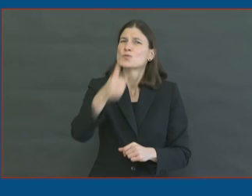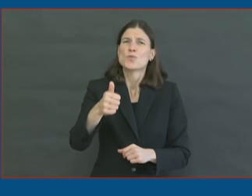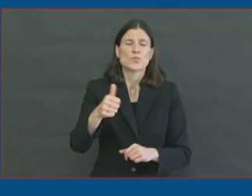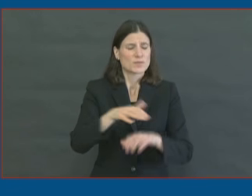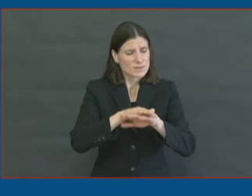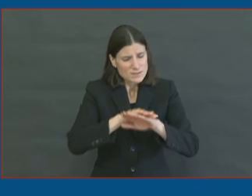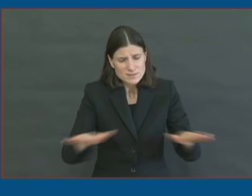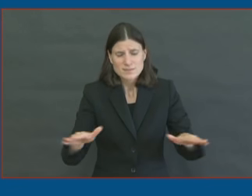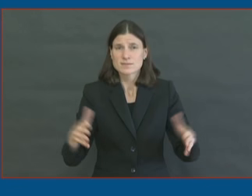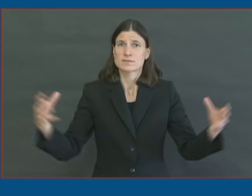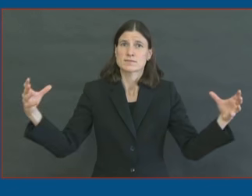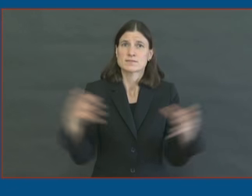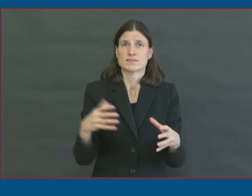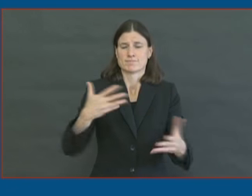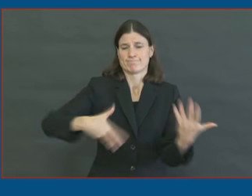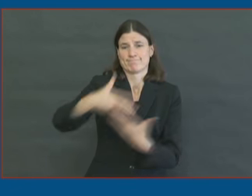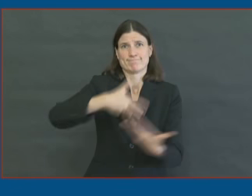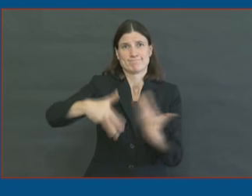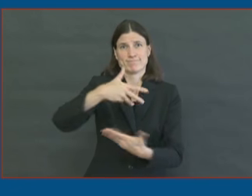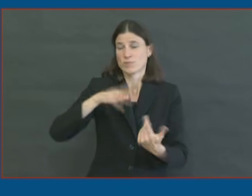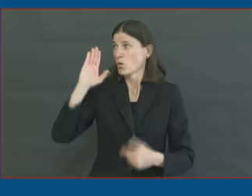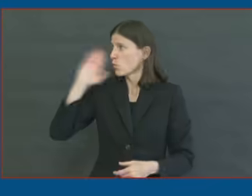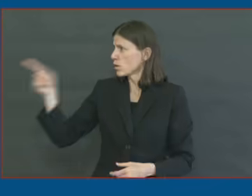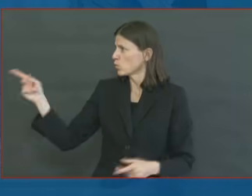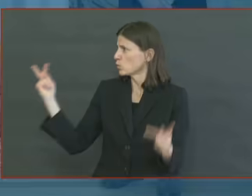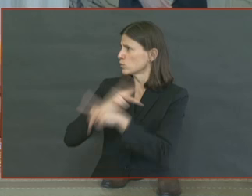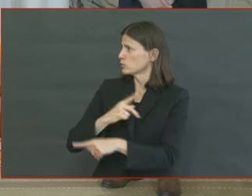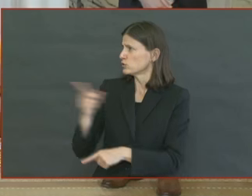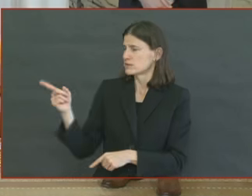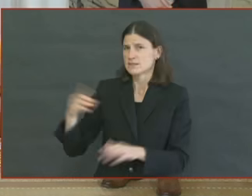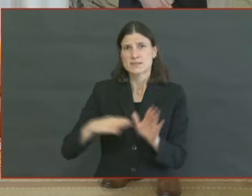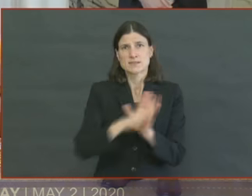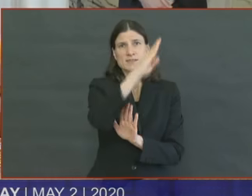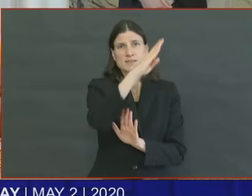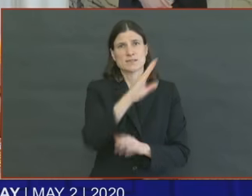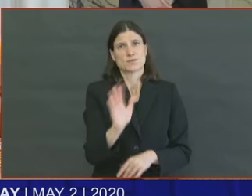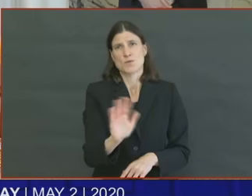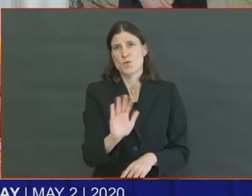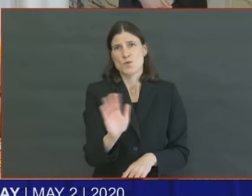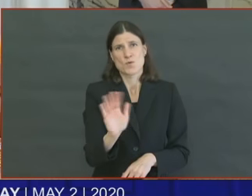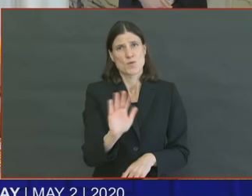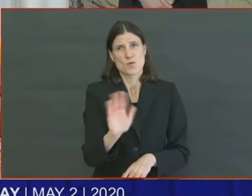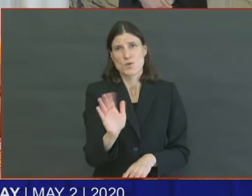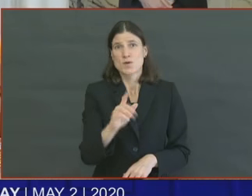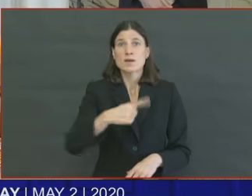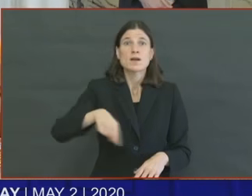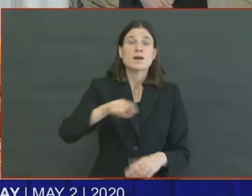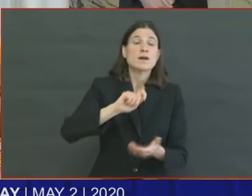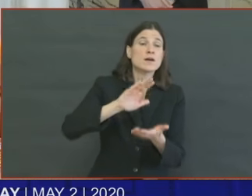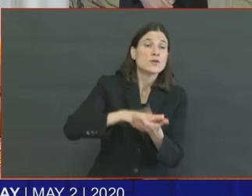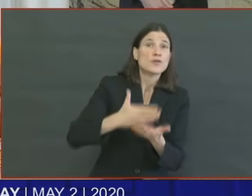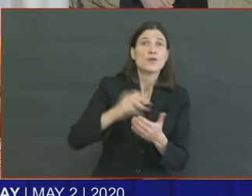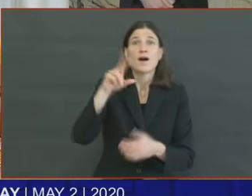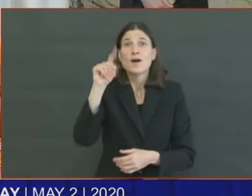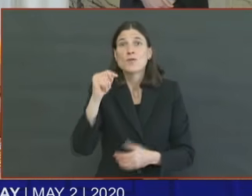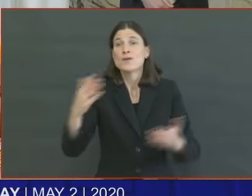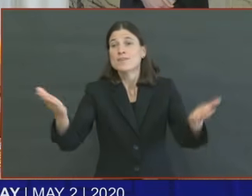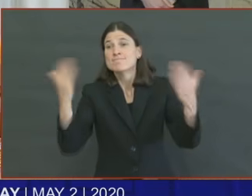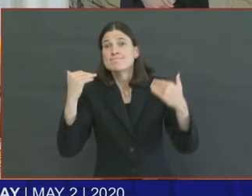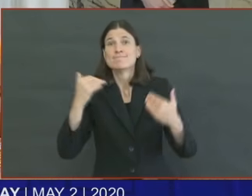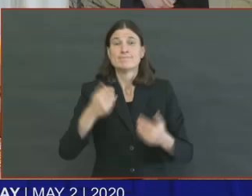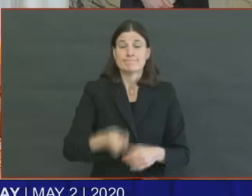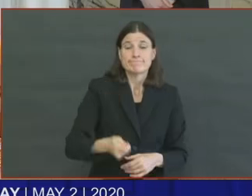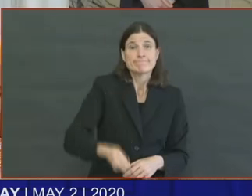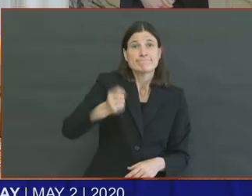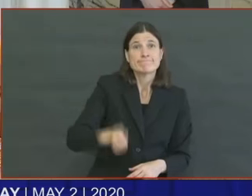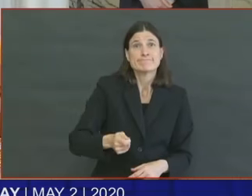congregate. Don't invite your friends over for dinner. Don't try to have a cookout. Don't go to the store and crowd in the garden